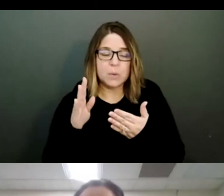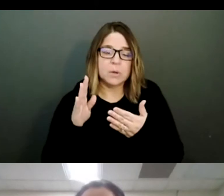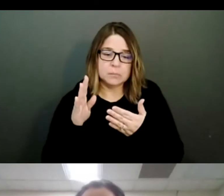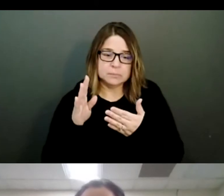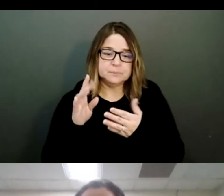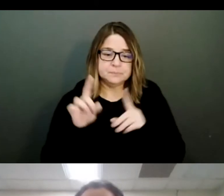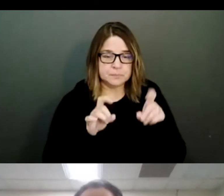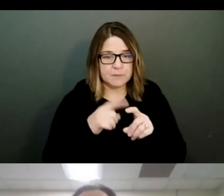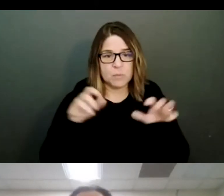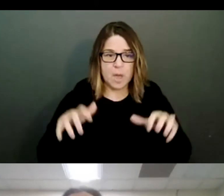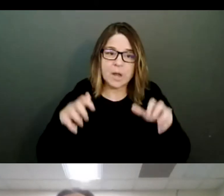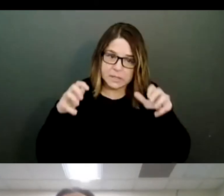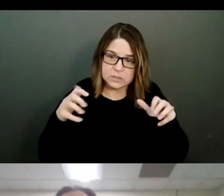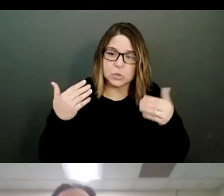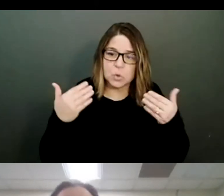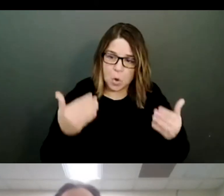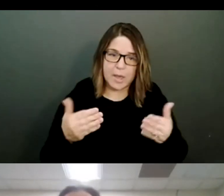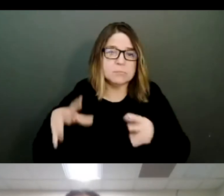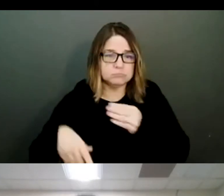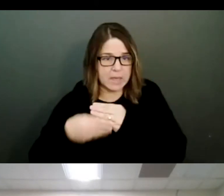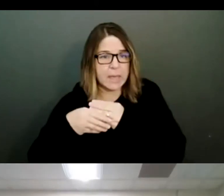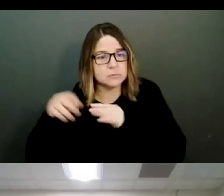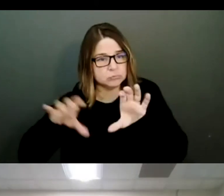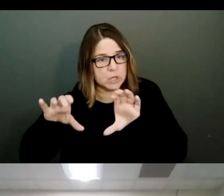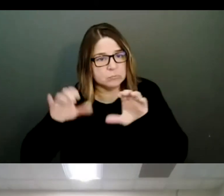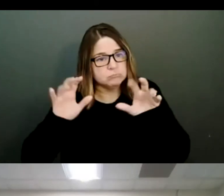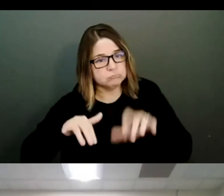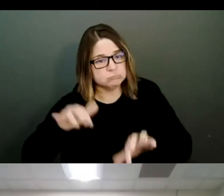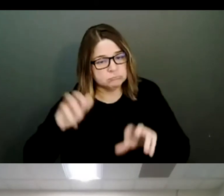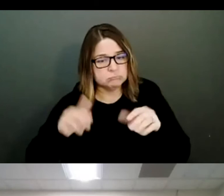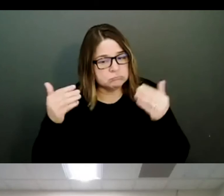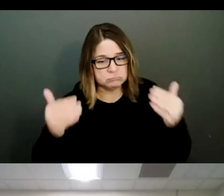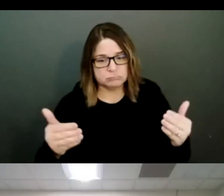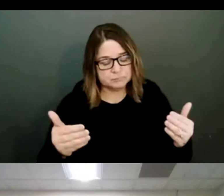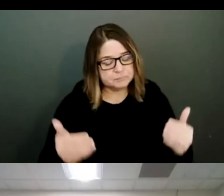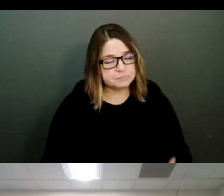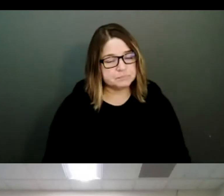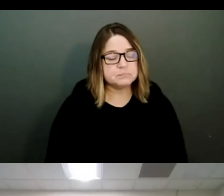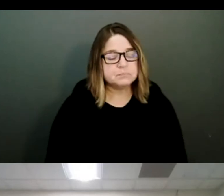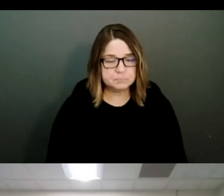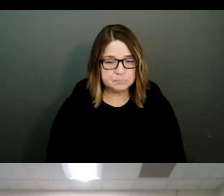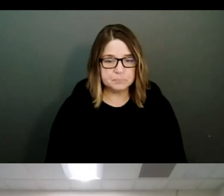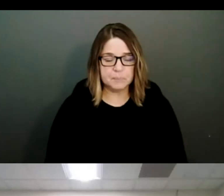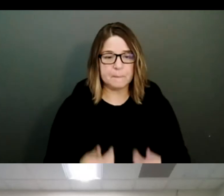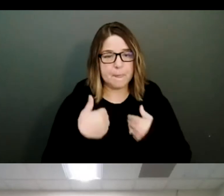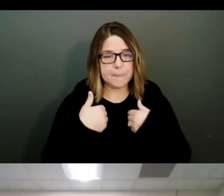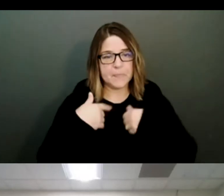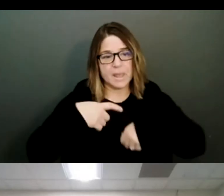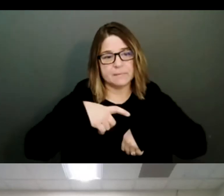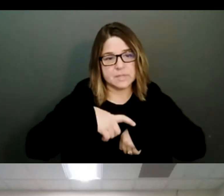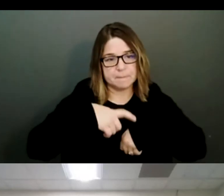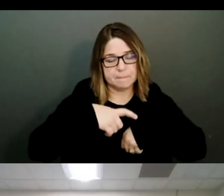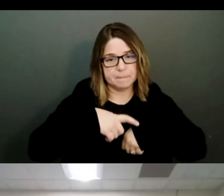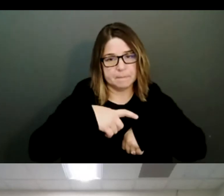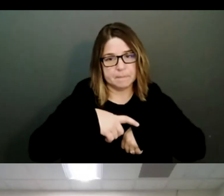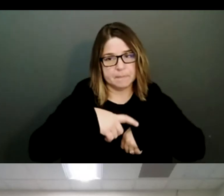the audience. So feel free to continue to put your questions in the Q&A box for us, and we have some time to